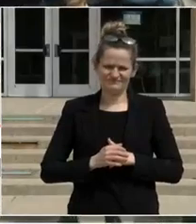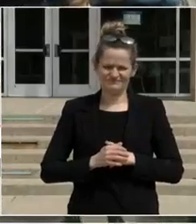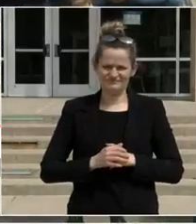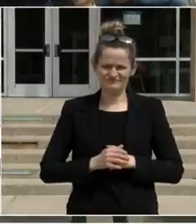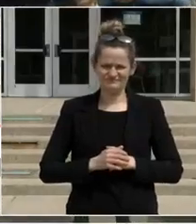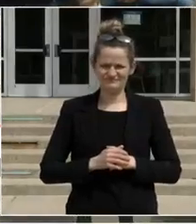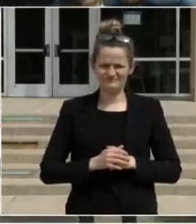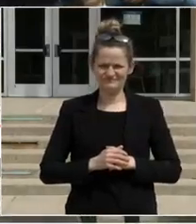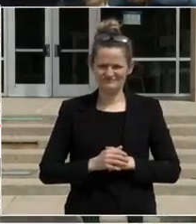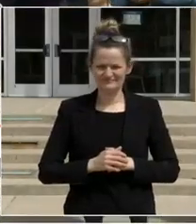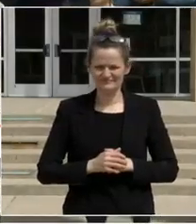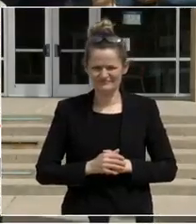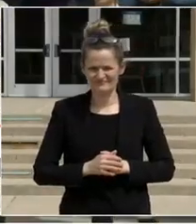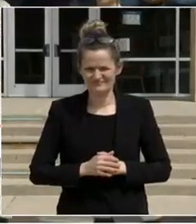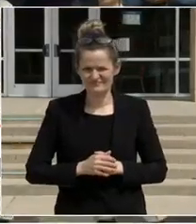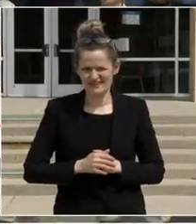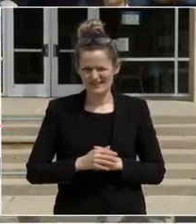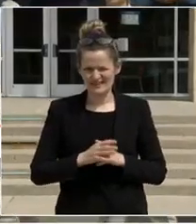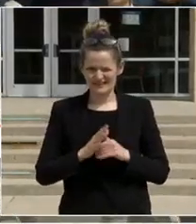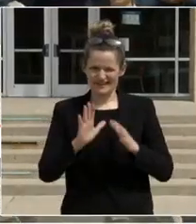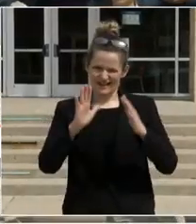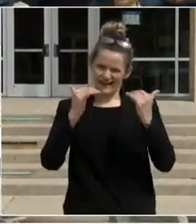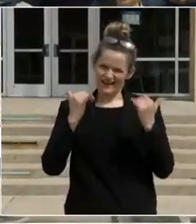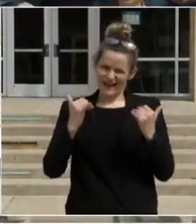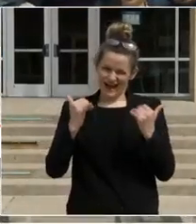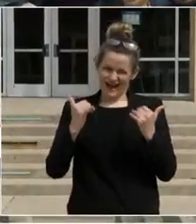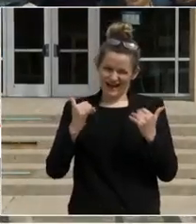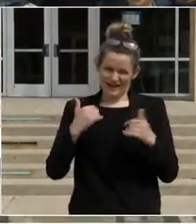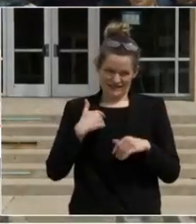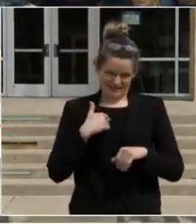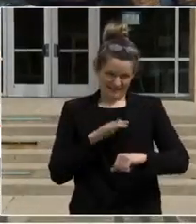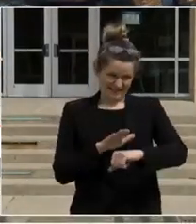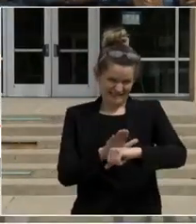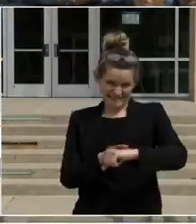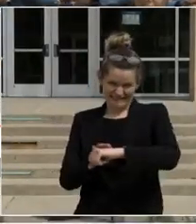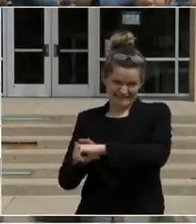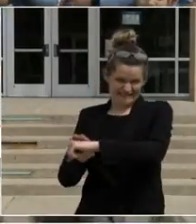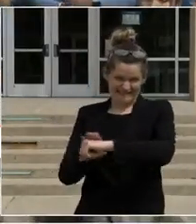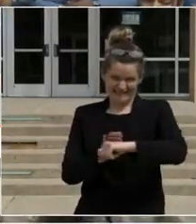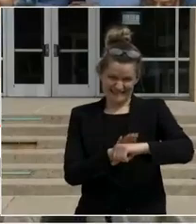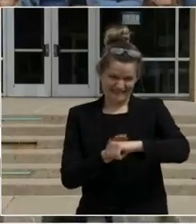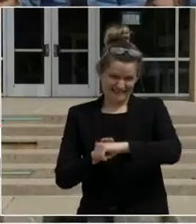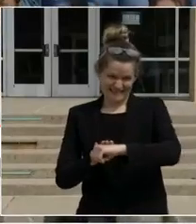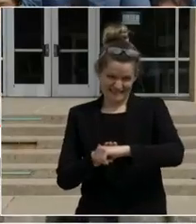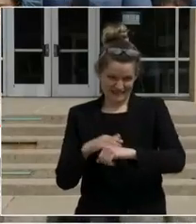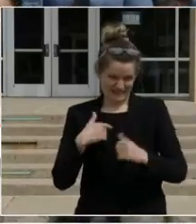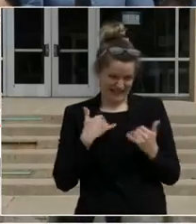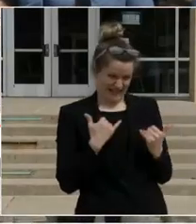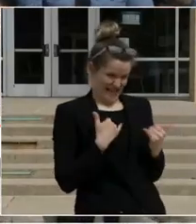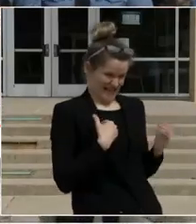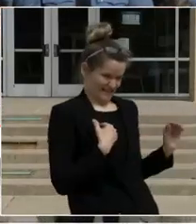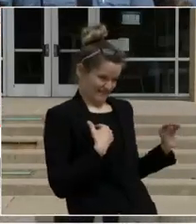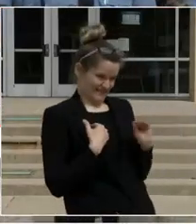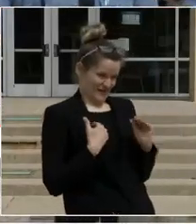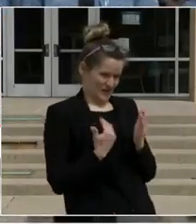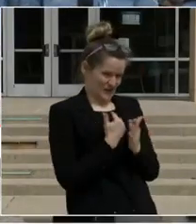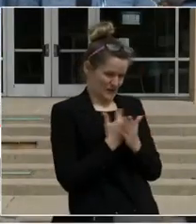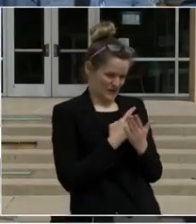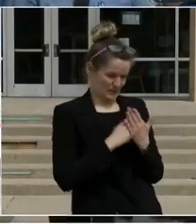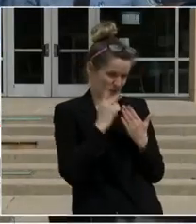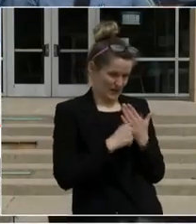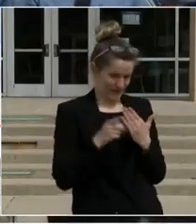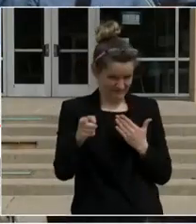Now, I should warn our principals that, you know, since we started rolling out our new program, you got some competition coming your way.